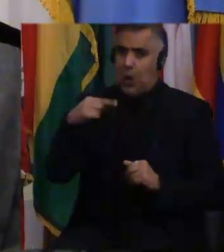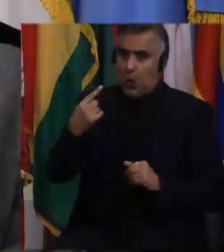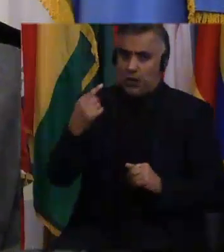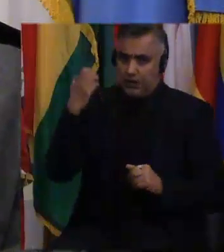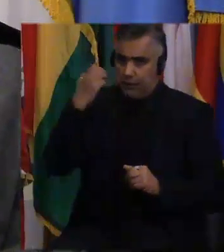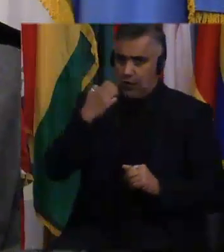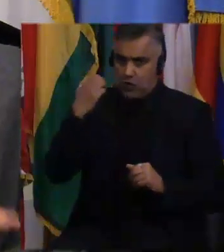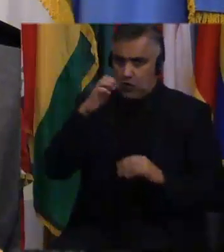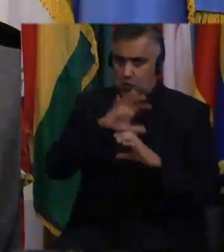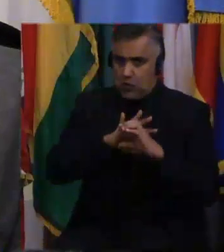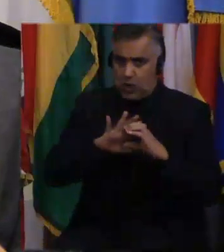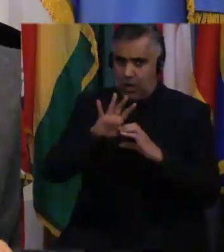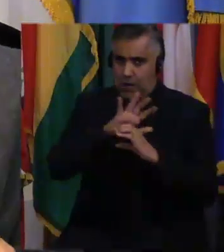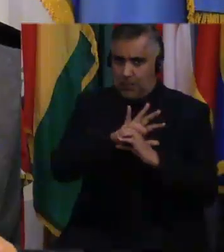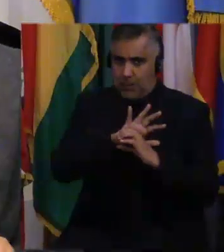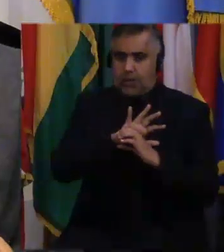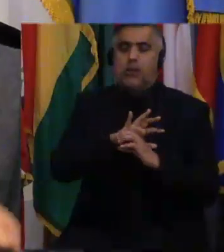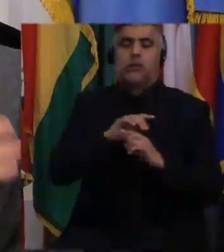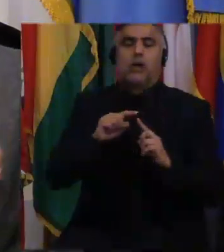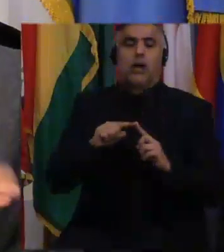Europe. The